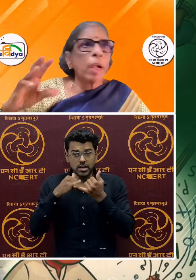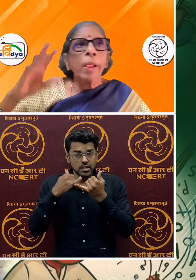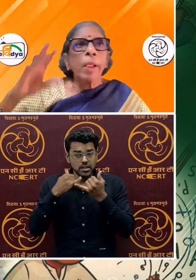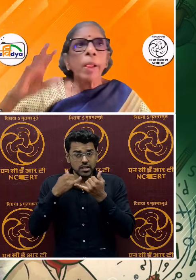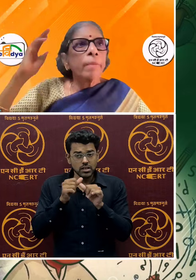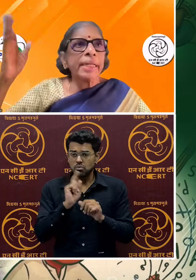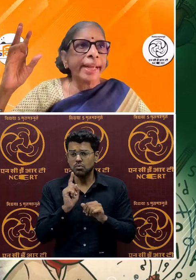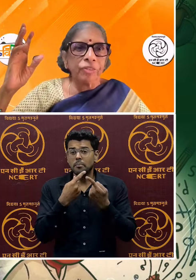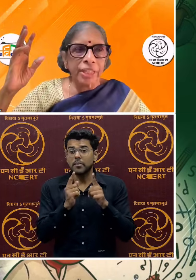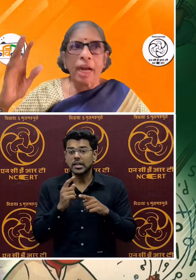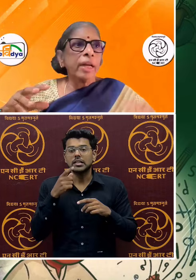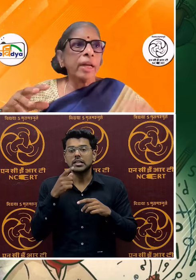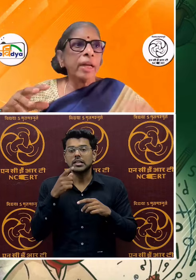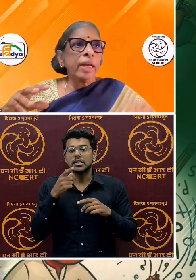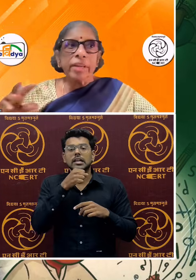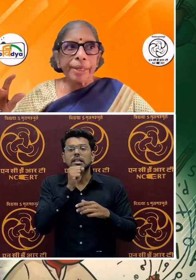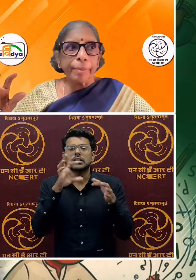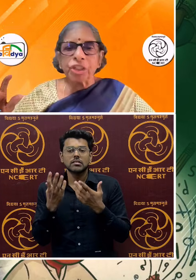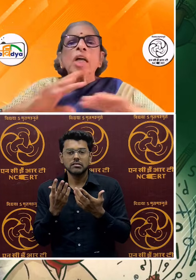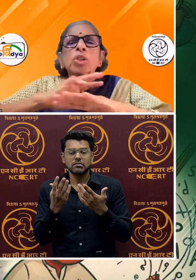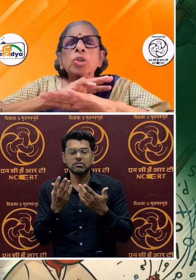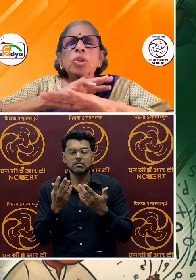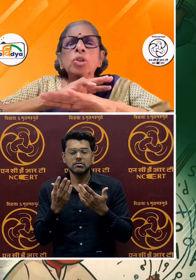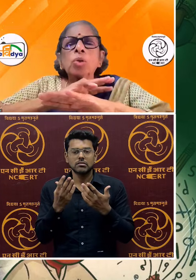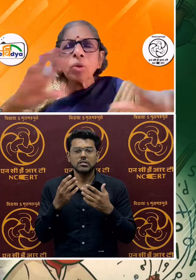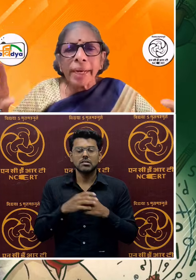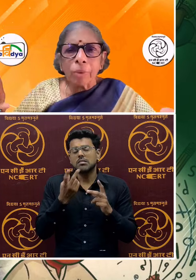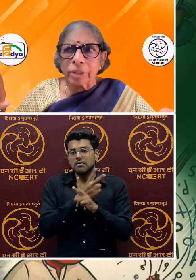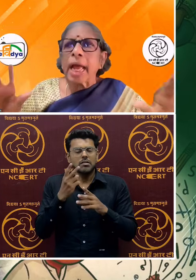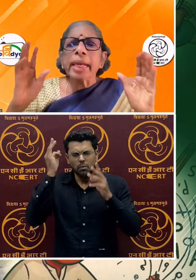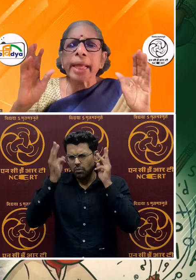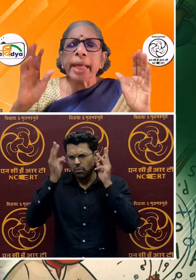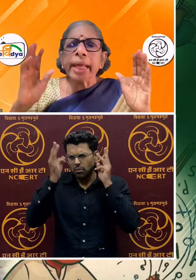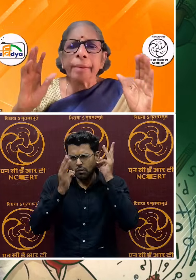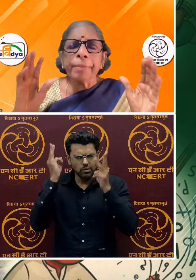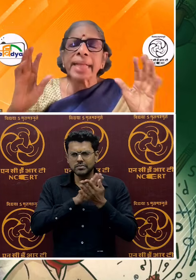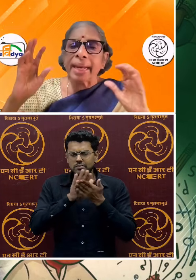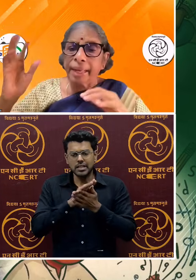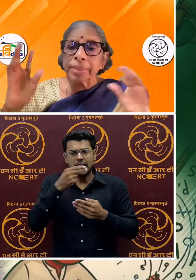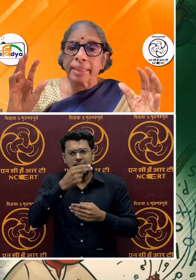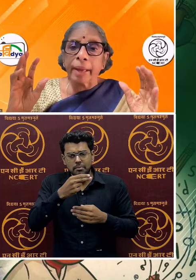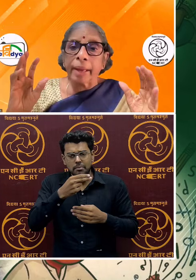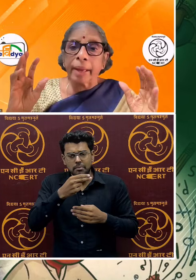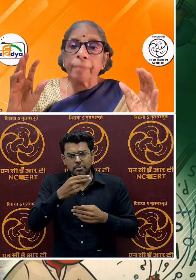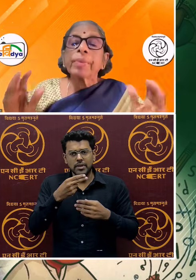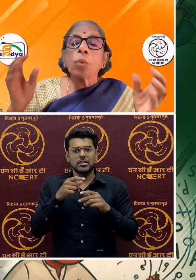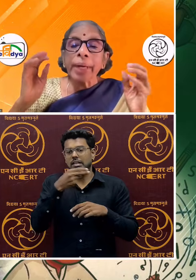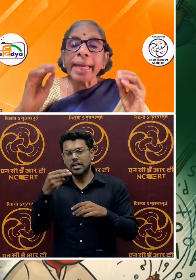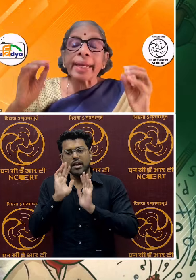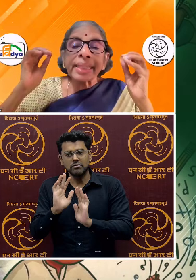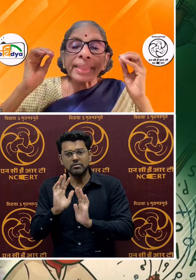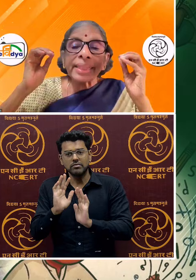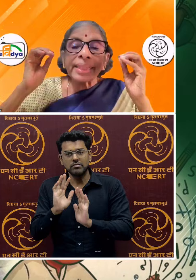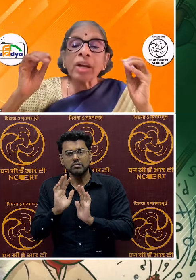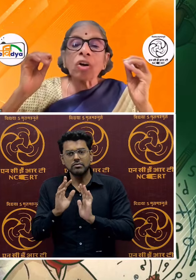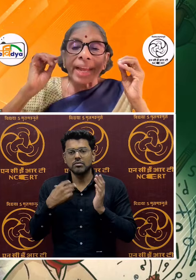developmental aphasia, but it is age aphasia. Will it be dementia? So don't worry about it. Labels and names are there.